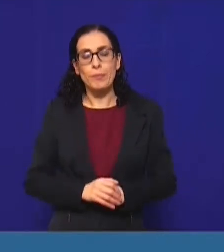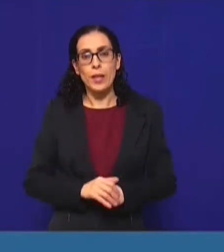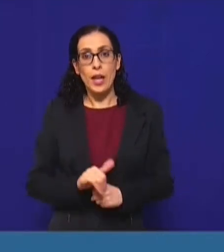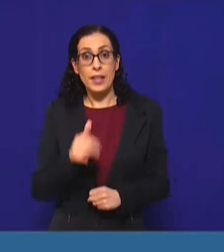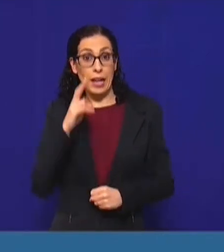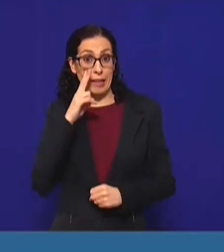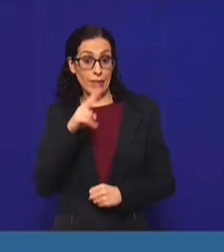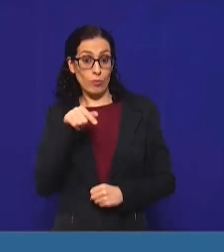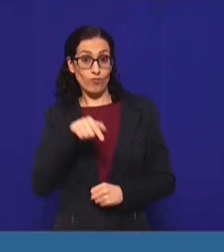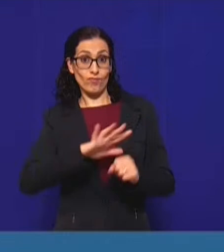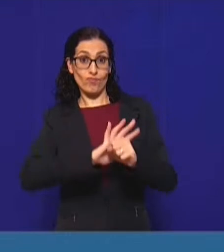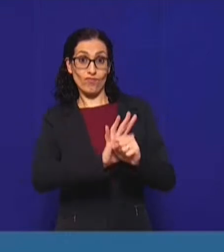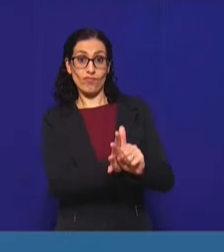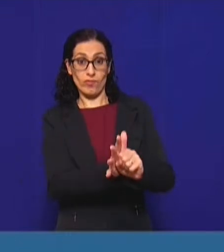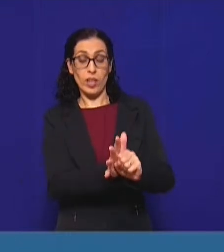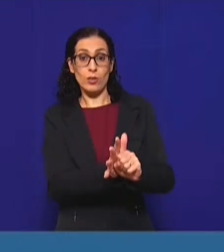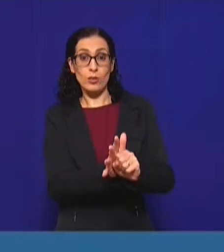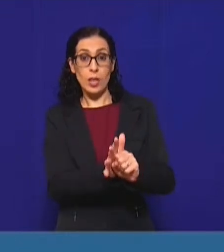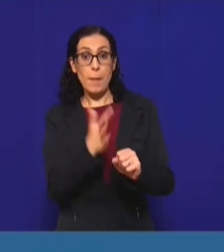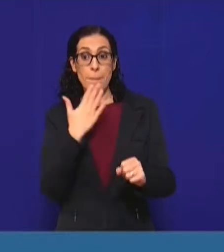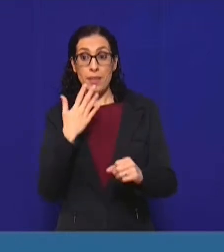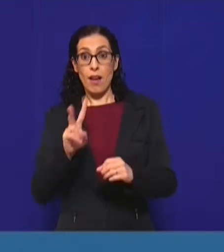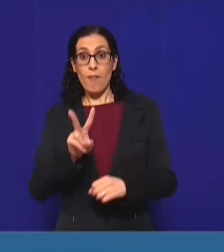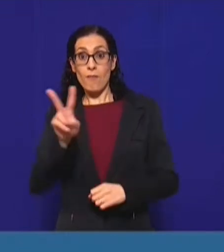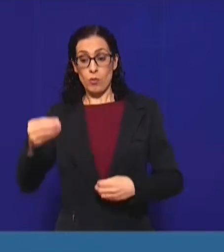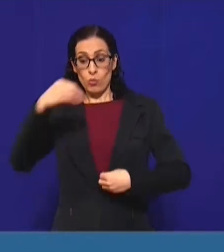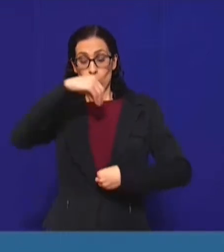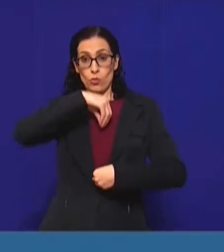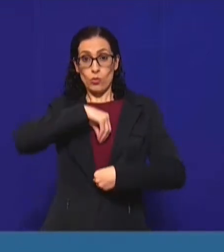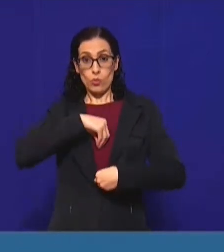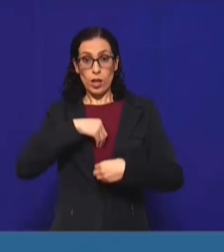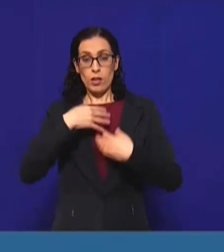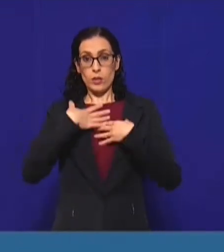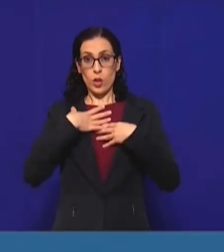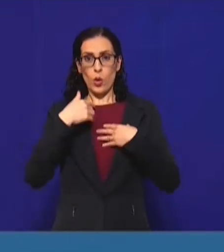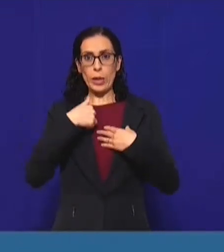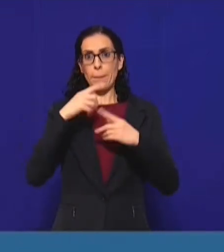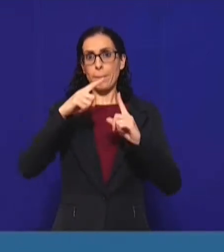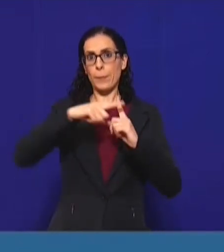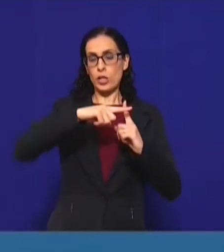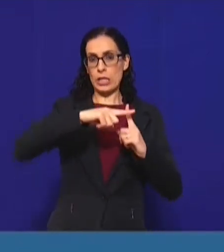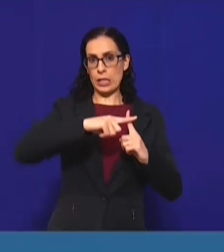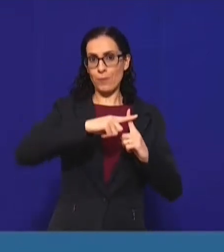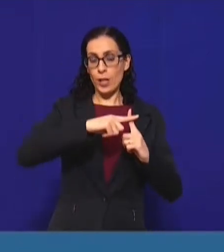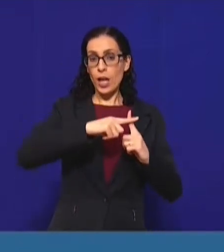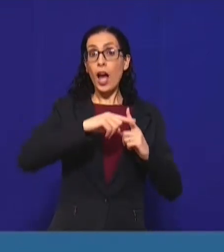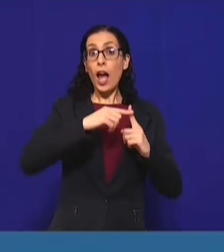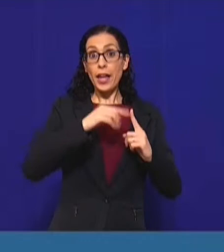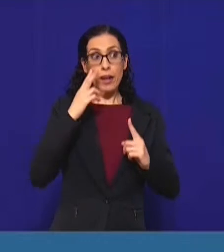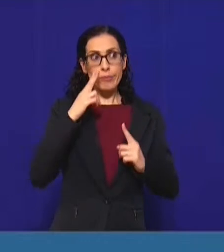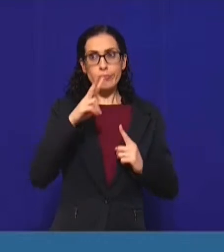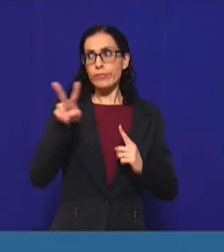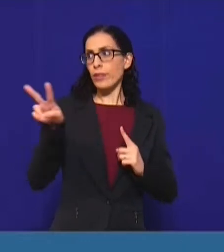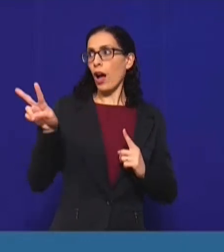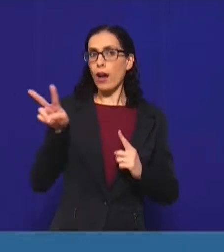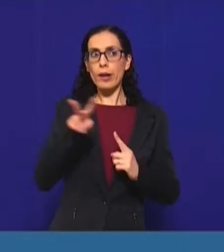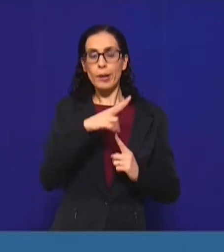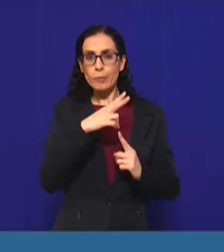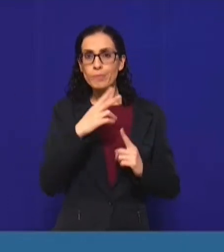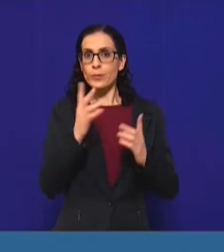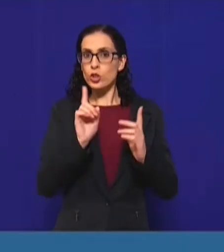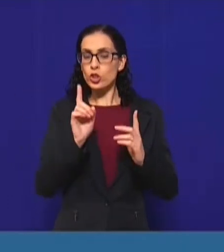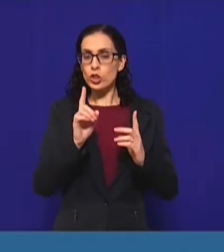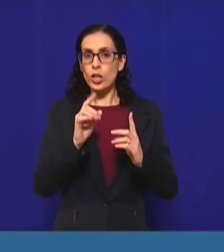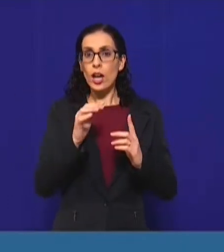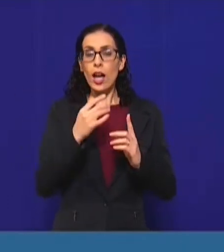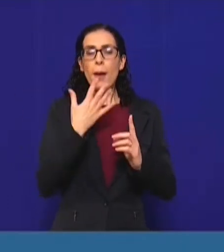dan il-virus meta jaffettwa lil xi ħadd u persuna jiġi pożittiv, jekk inti tħares lejn l-andament ta'